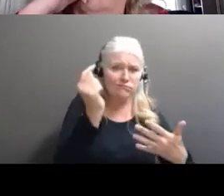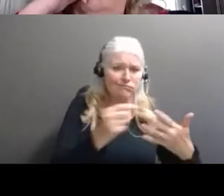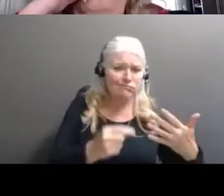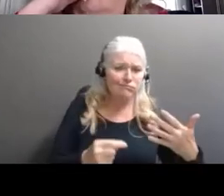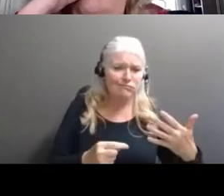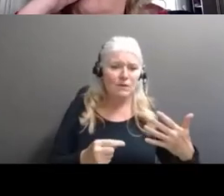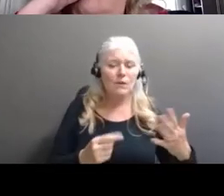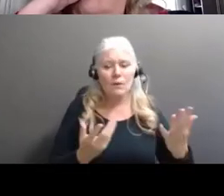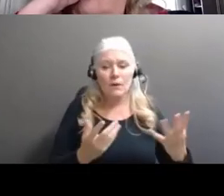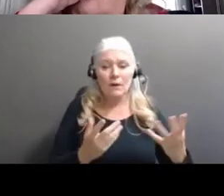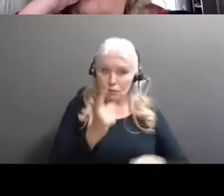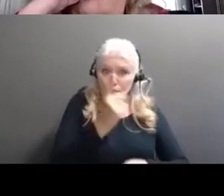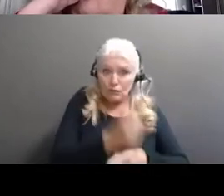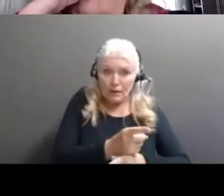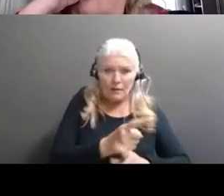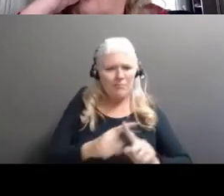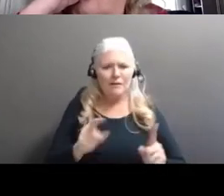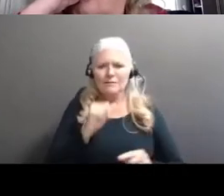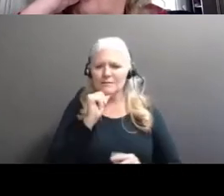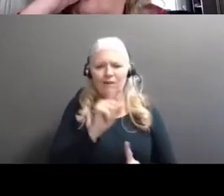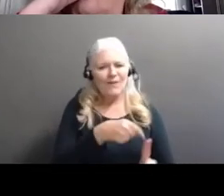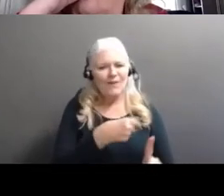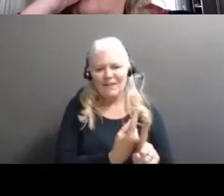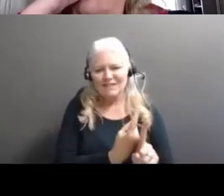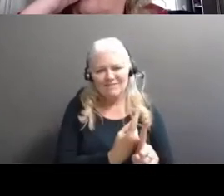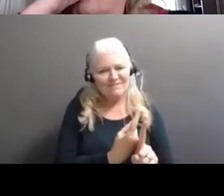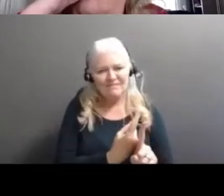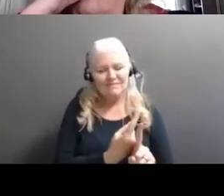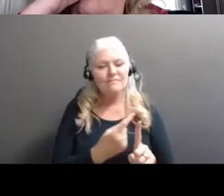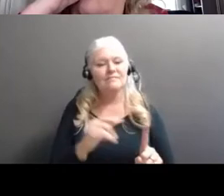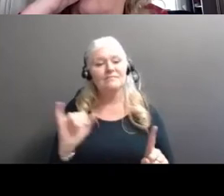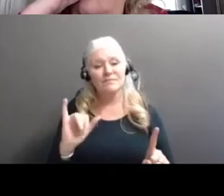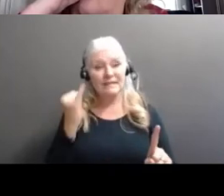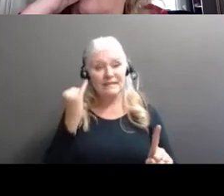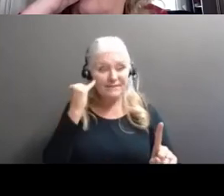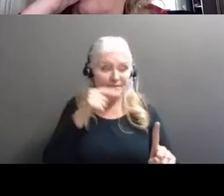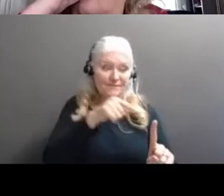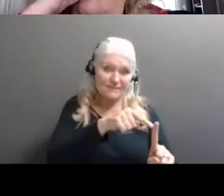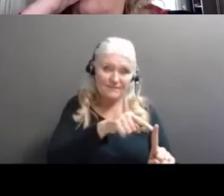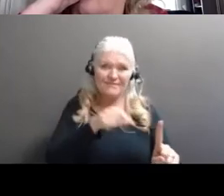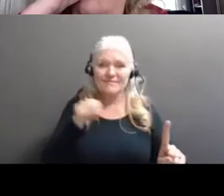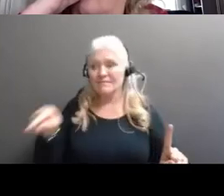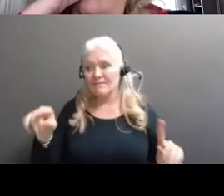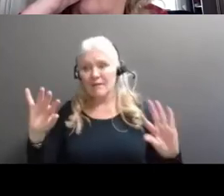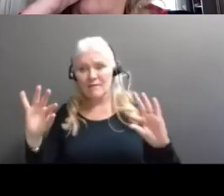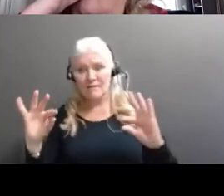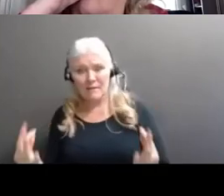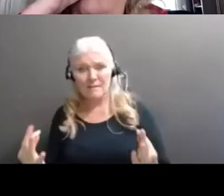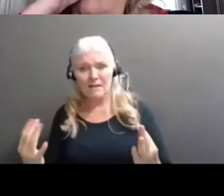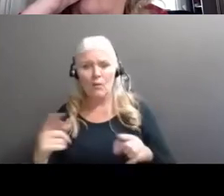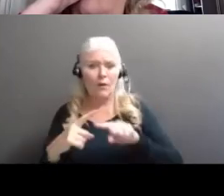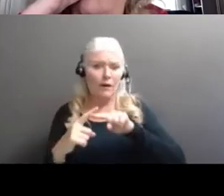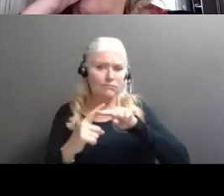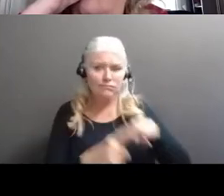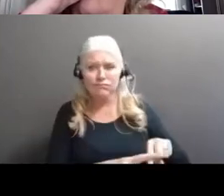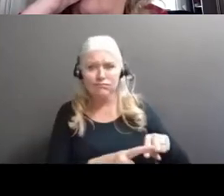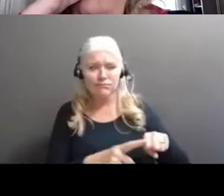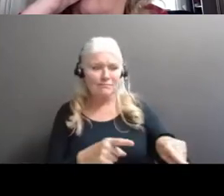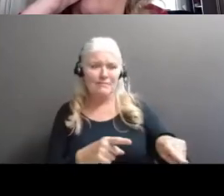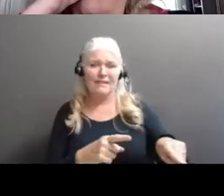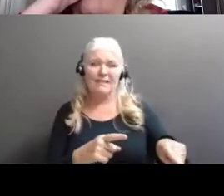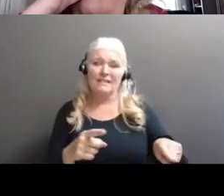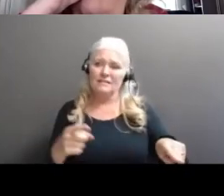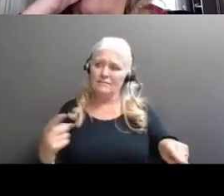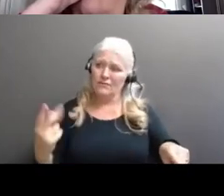it's sometimes a very painful, complex part of the story when you're related to those or dependent upon those who are causing that harm.